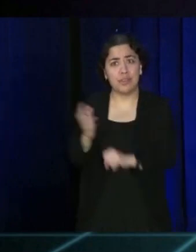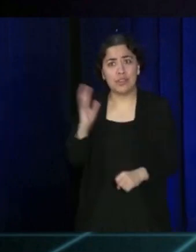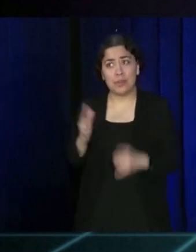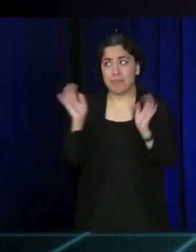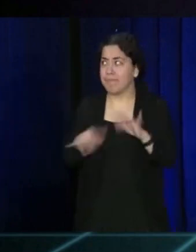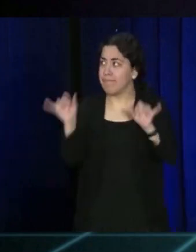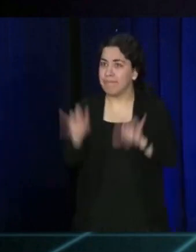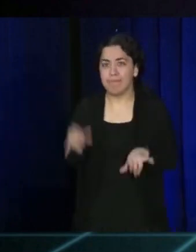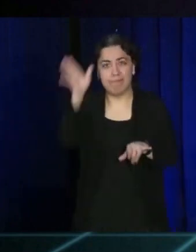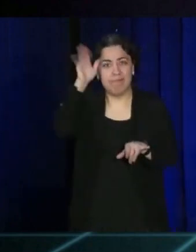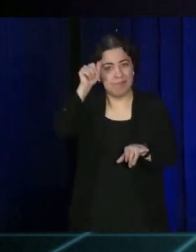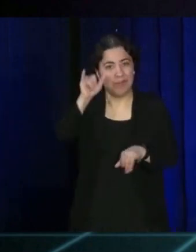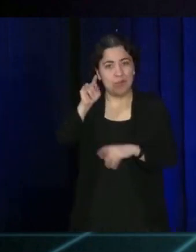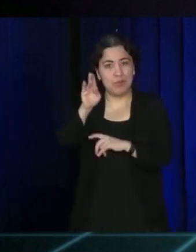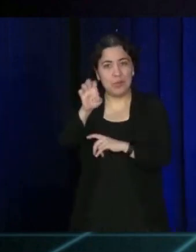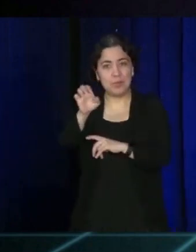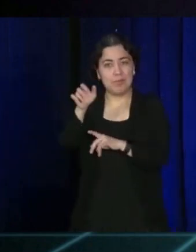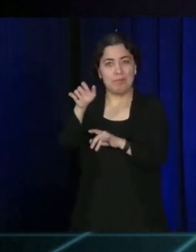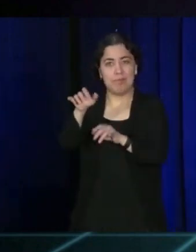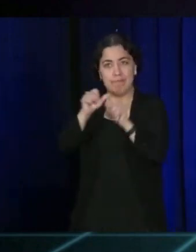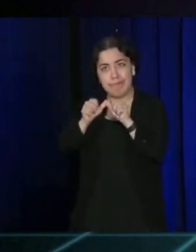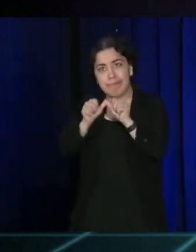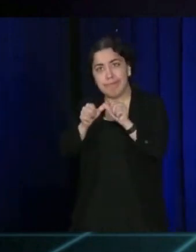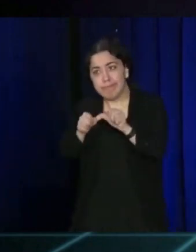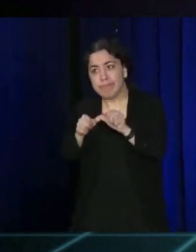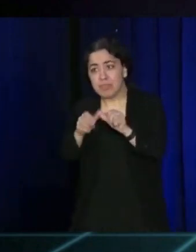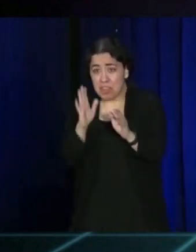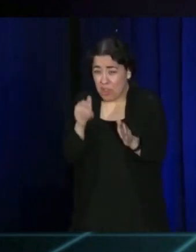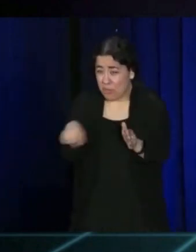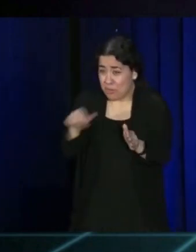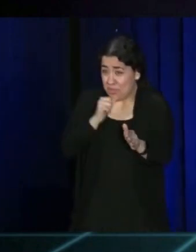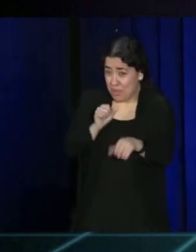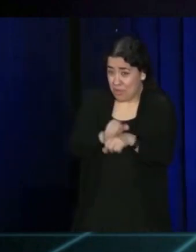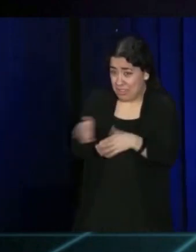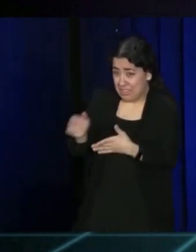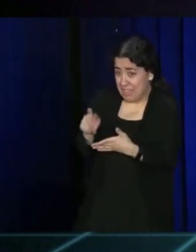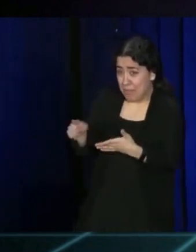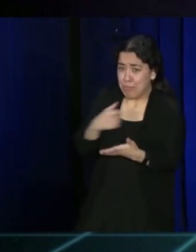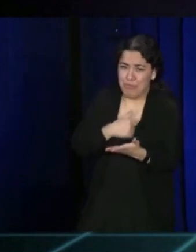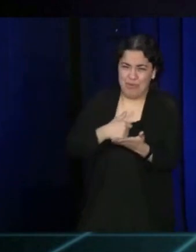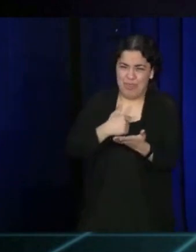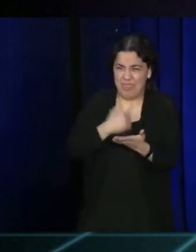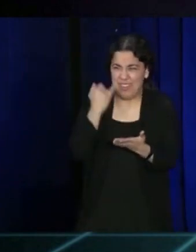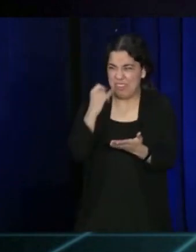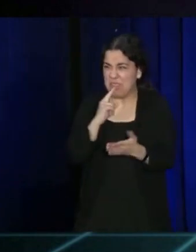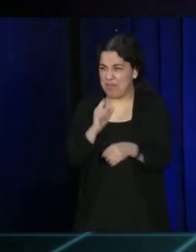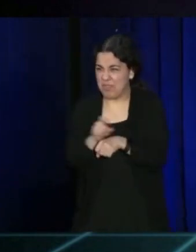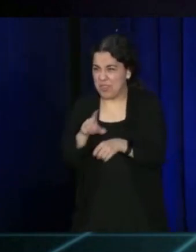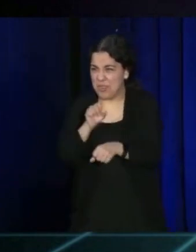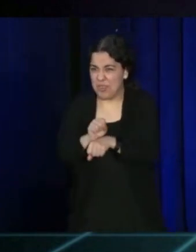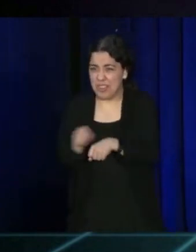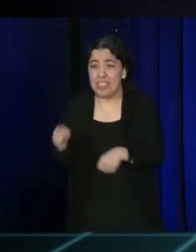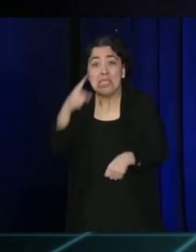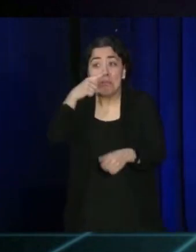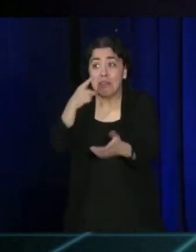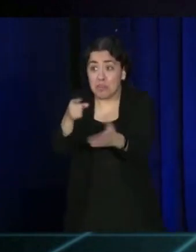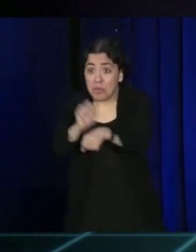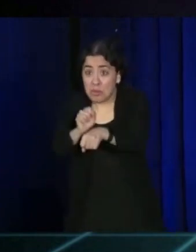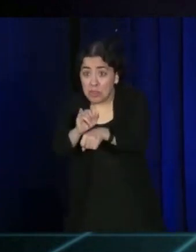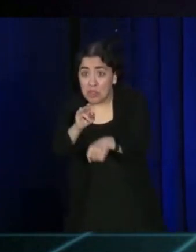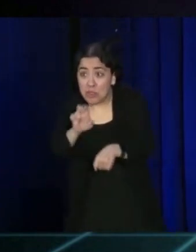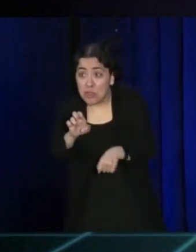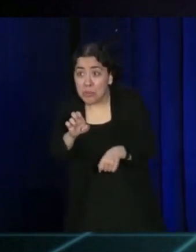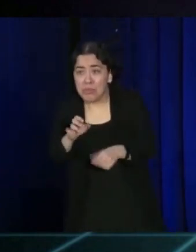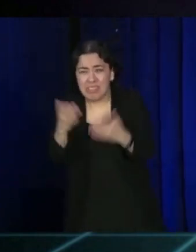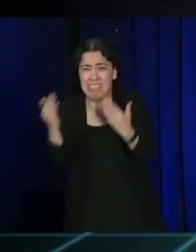this. I do hope none of you work on these apps, and I'm sorry if you do. But if you do work on YouTube, could you please fix this?